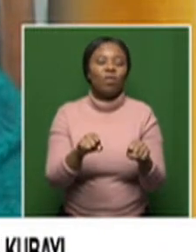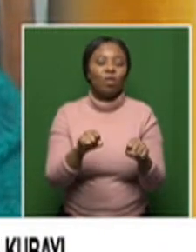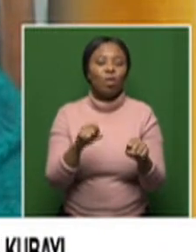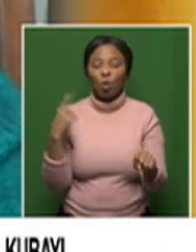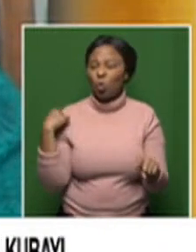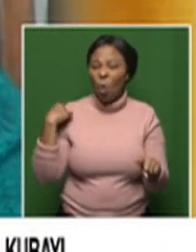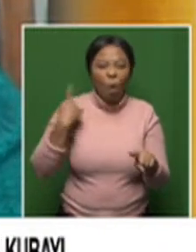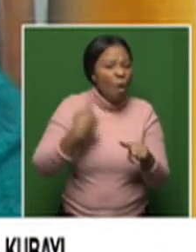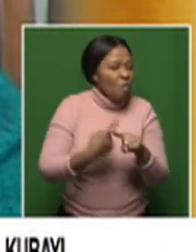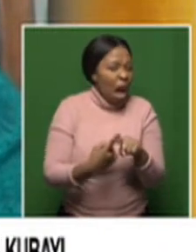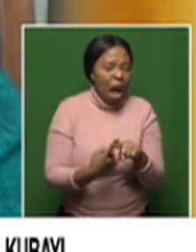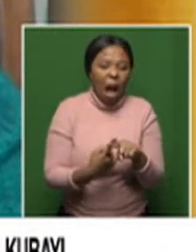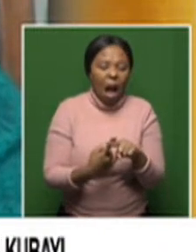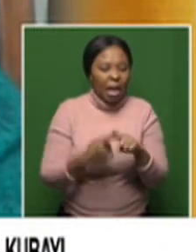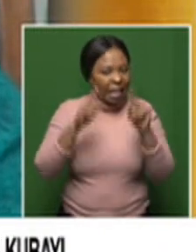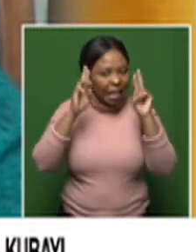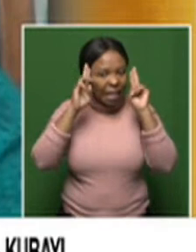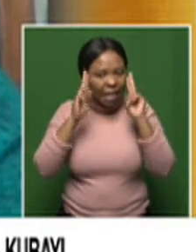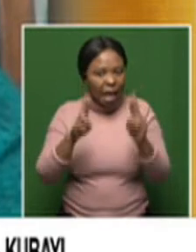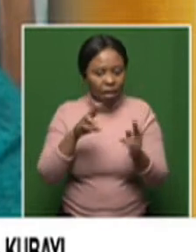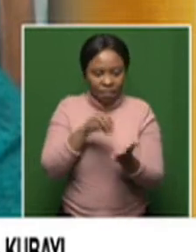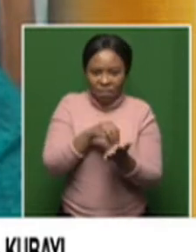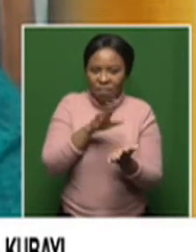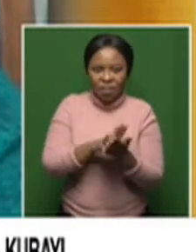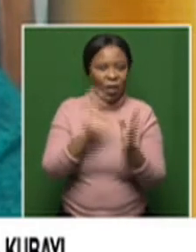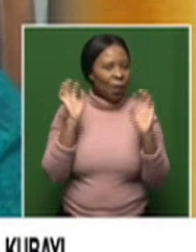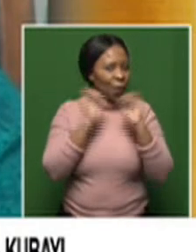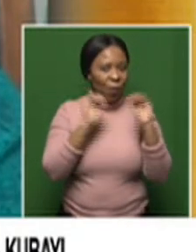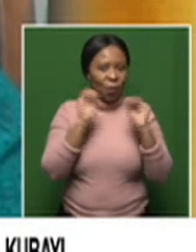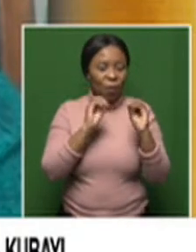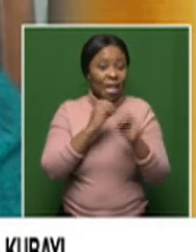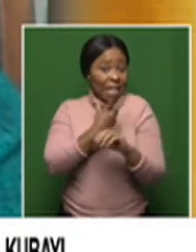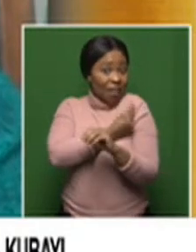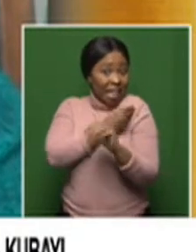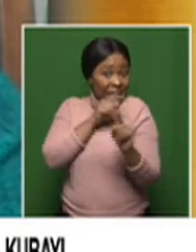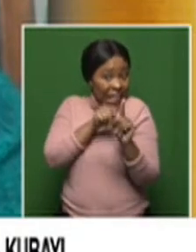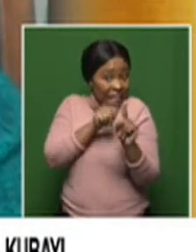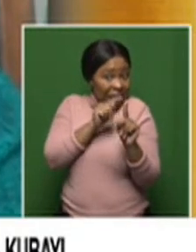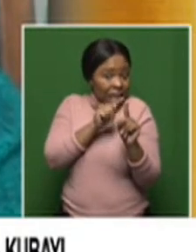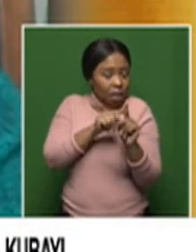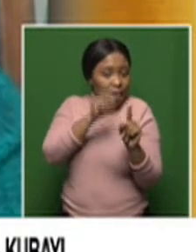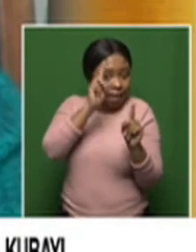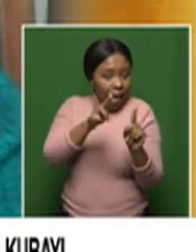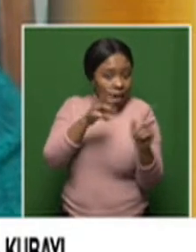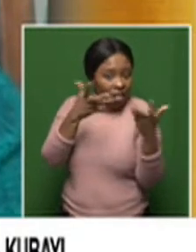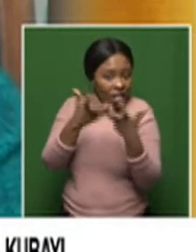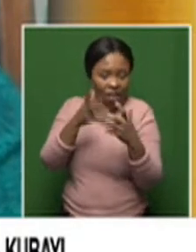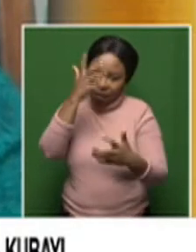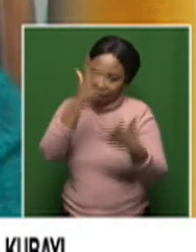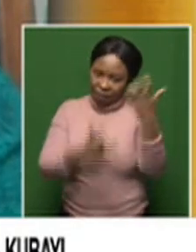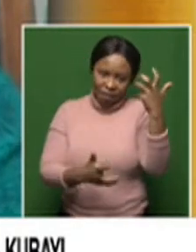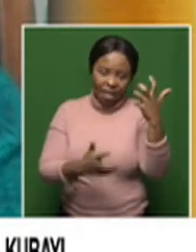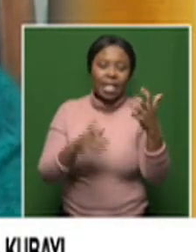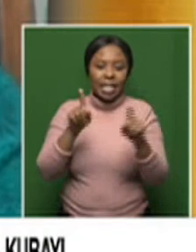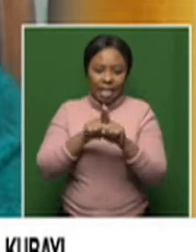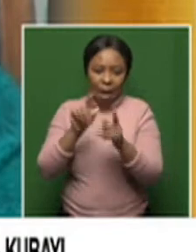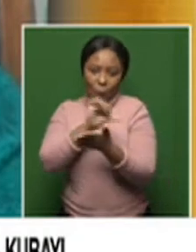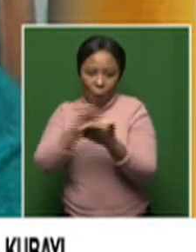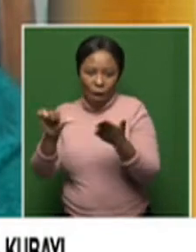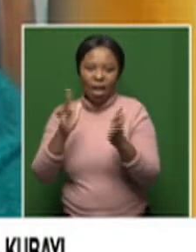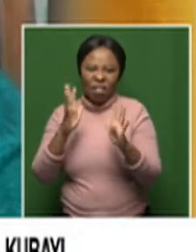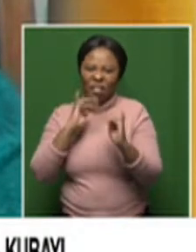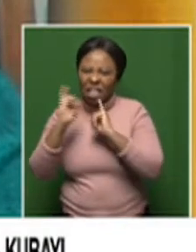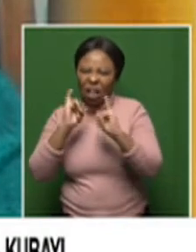So far, there are no deaths recorded related to the vaccine itself. And I think this was asked during the week, even when I did